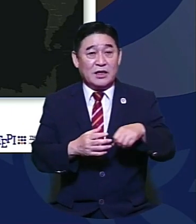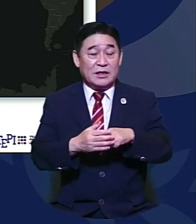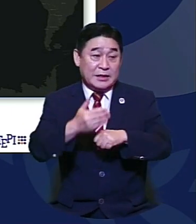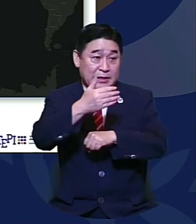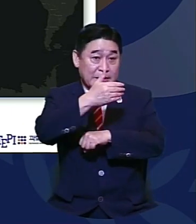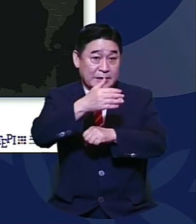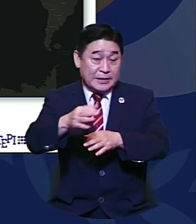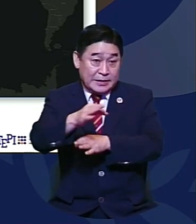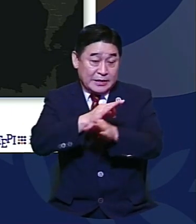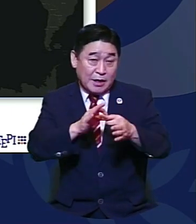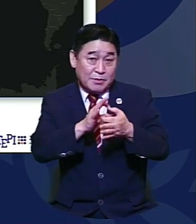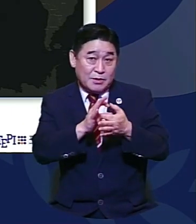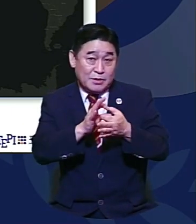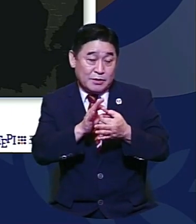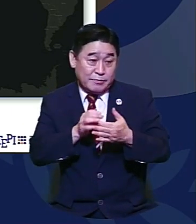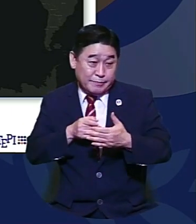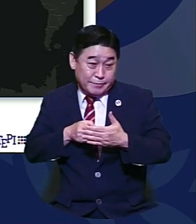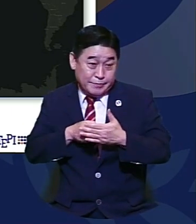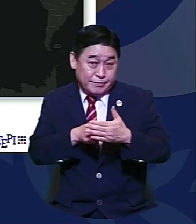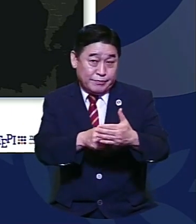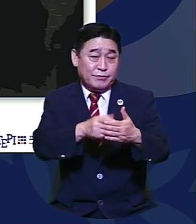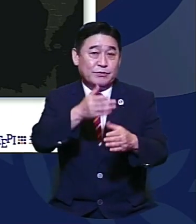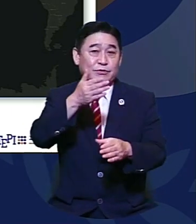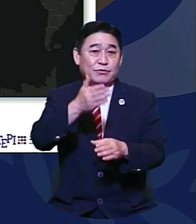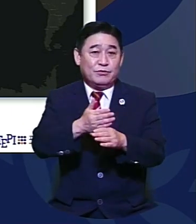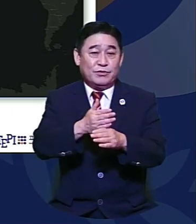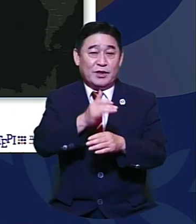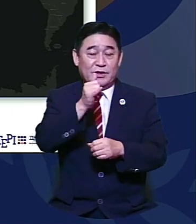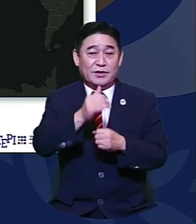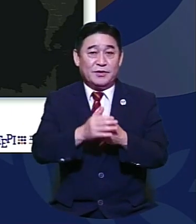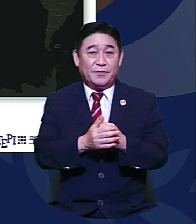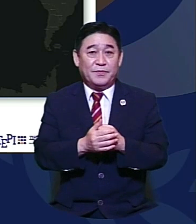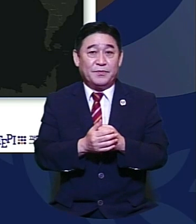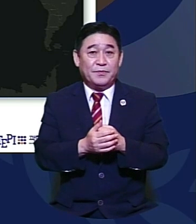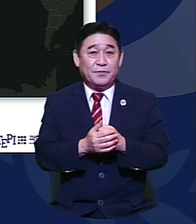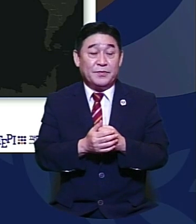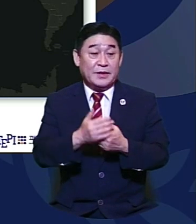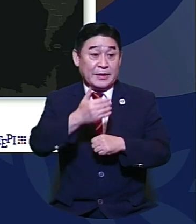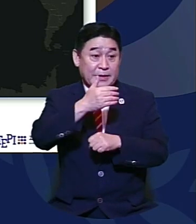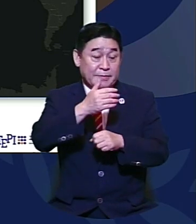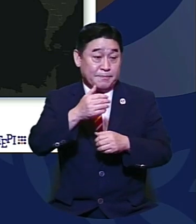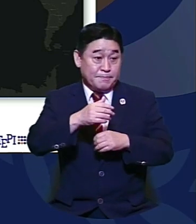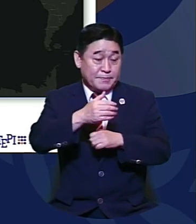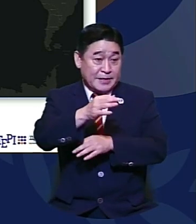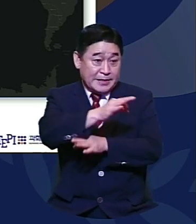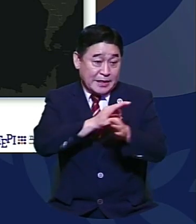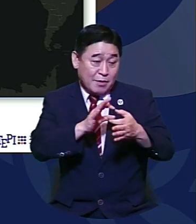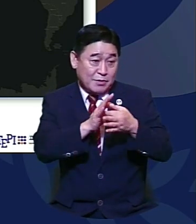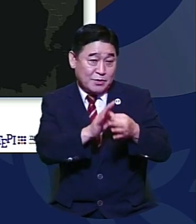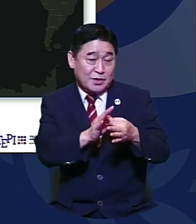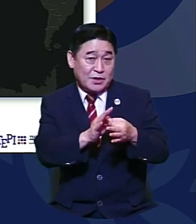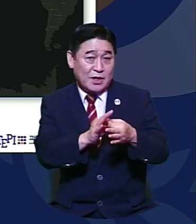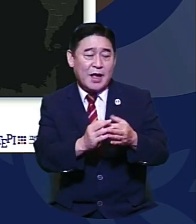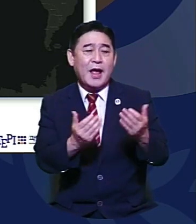They try to figure out how many schools are there, and also identifying the location of